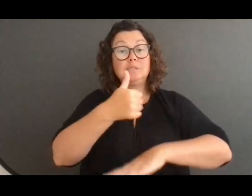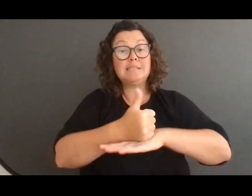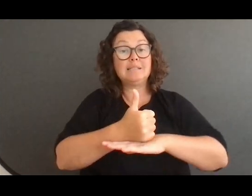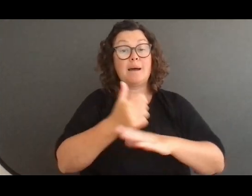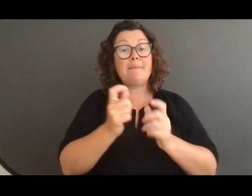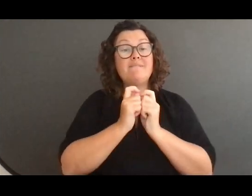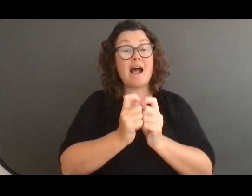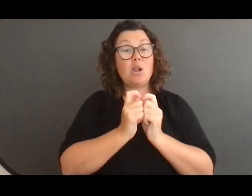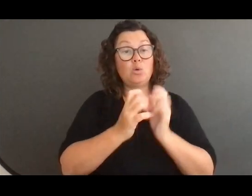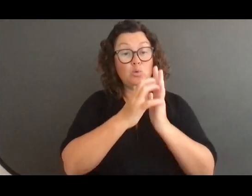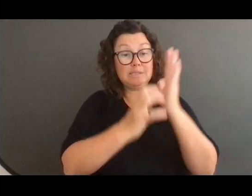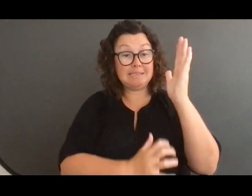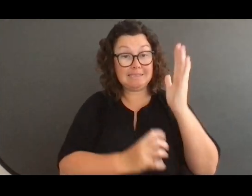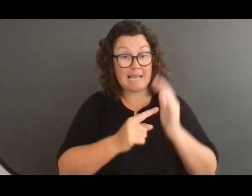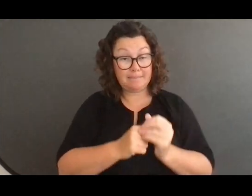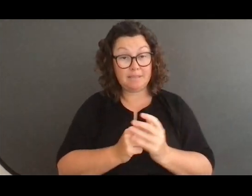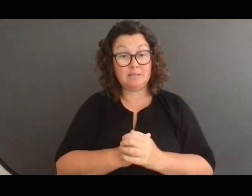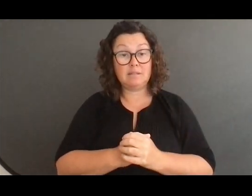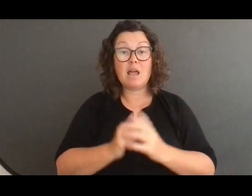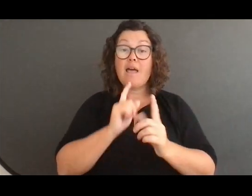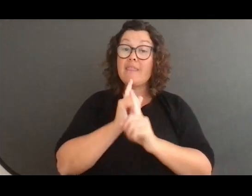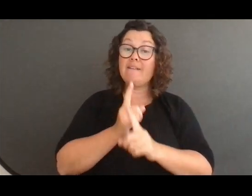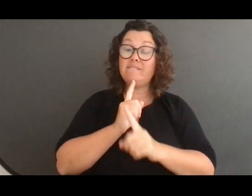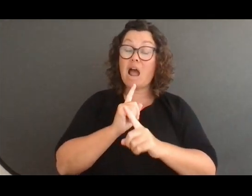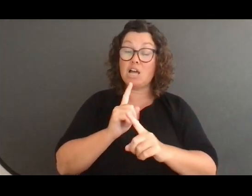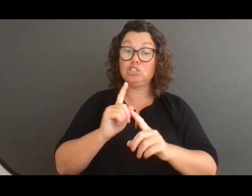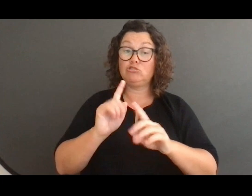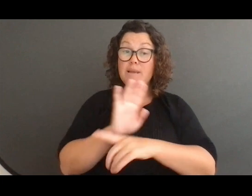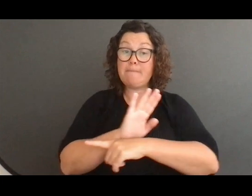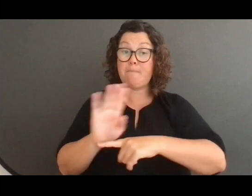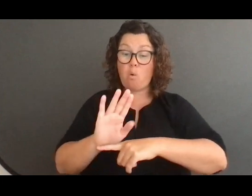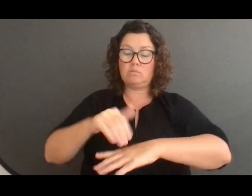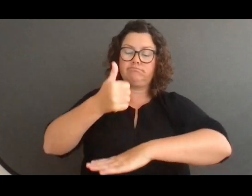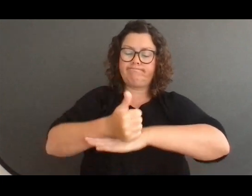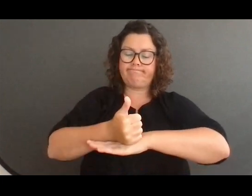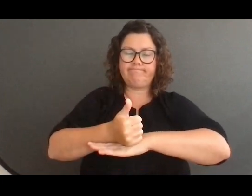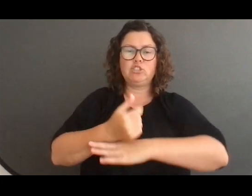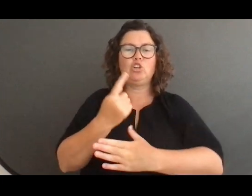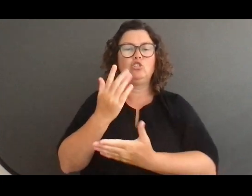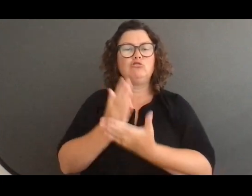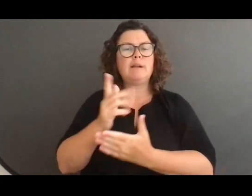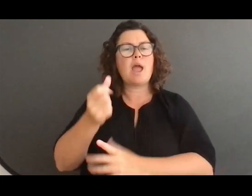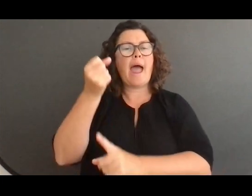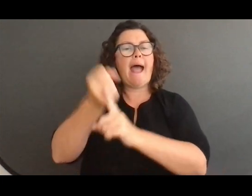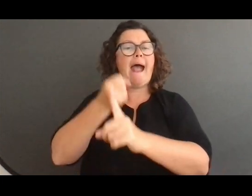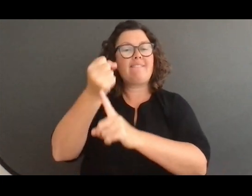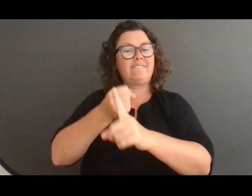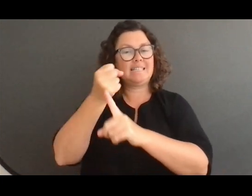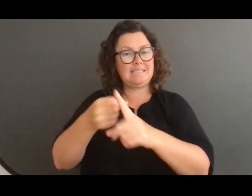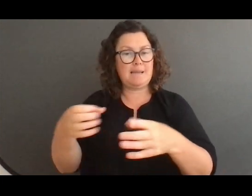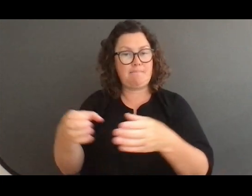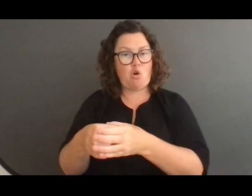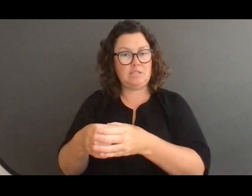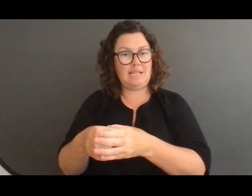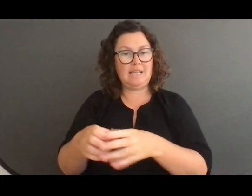The founding of RAMP's advisory board is intended to function as an advocacy body and also a safety check on our cultural